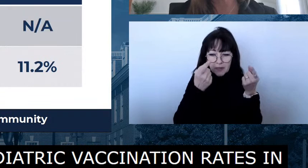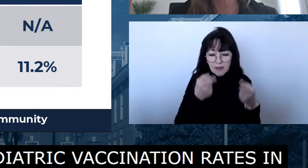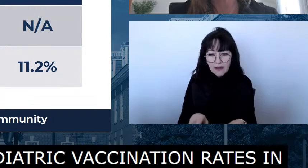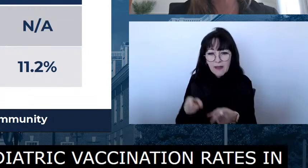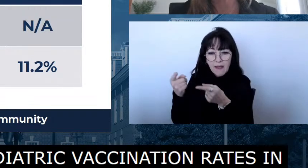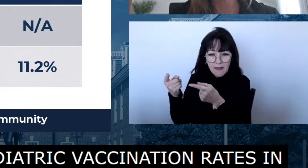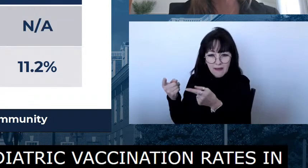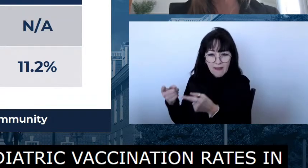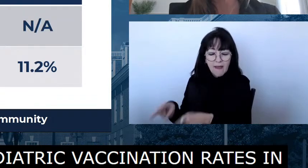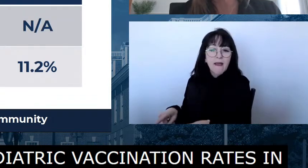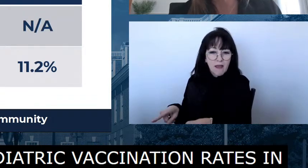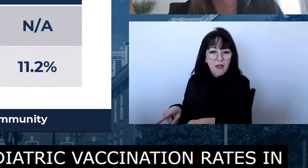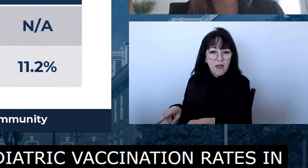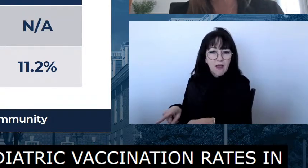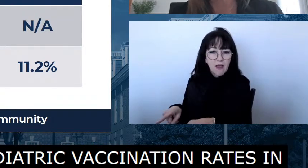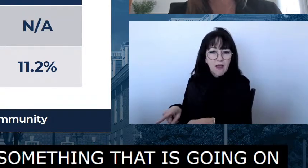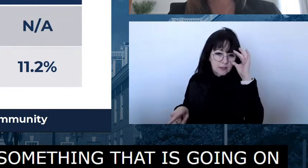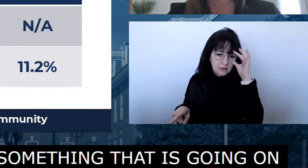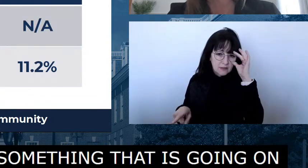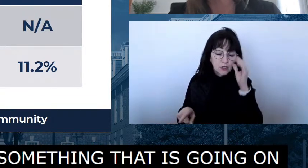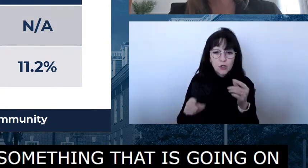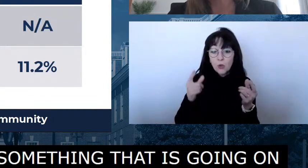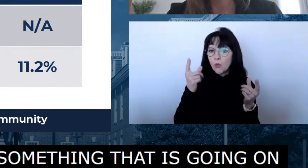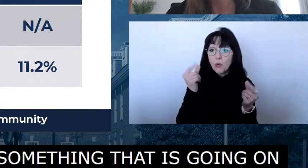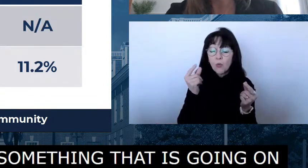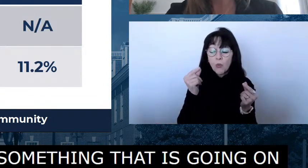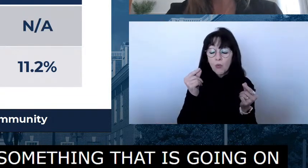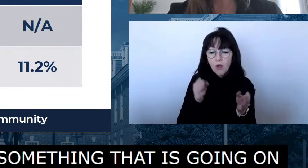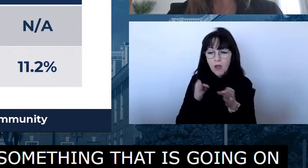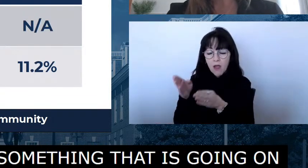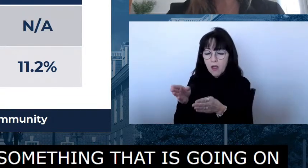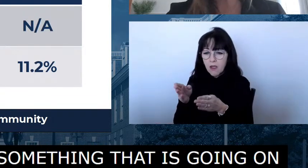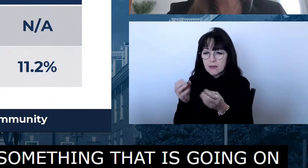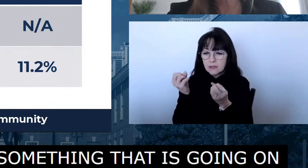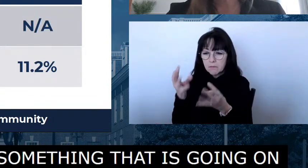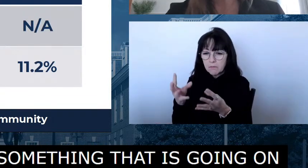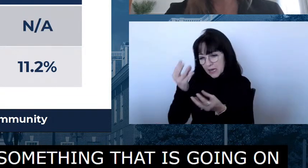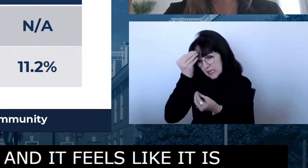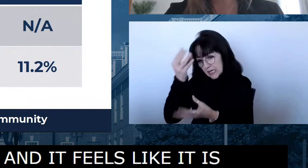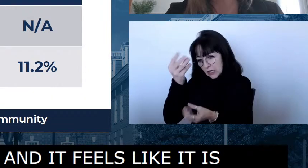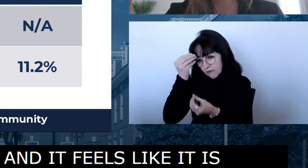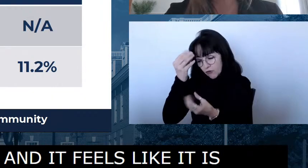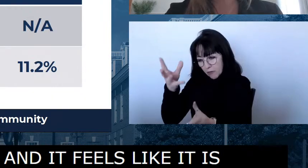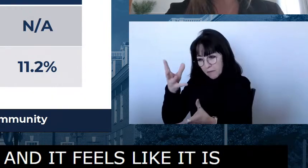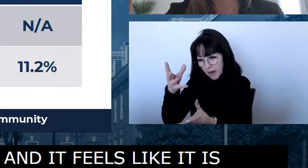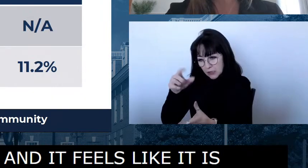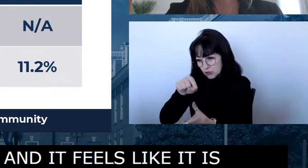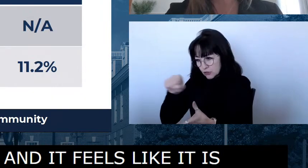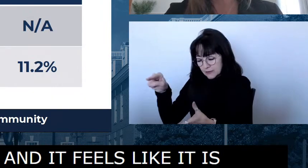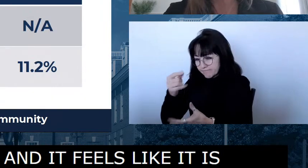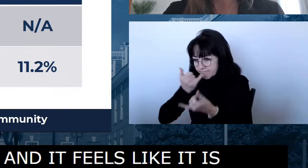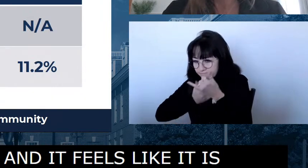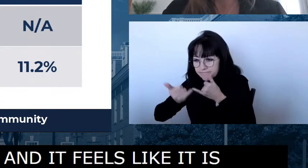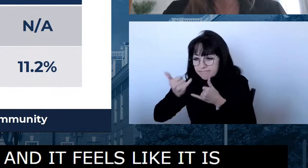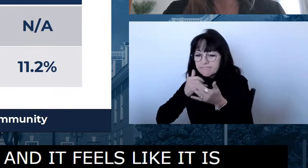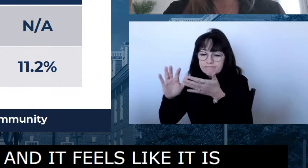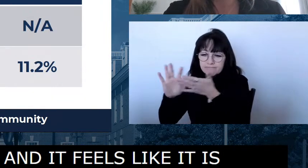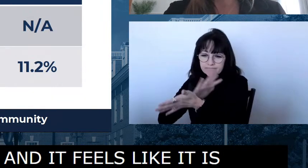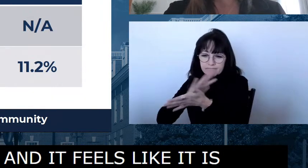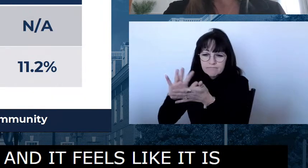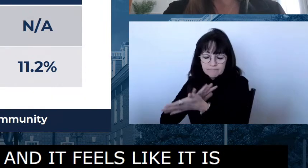significant concerns. And that's the topic of misinformation. So first, as we look toward the future,